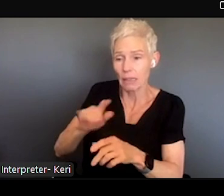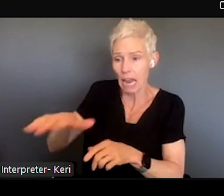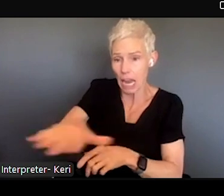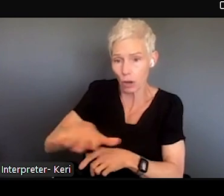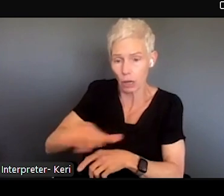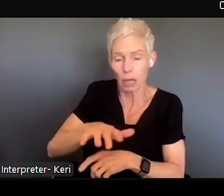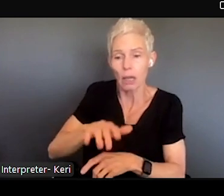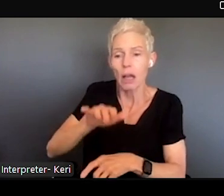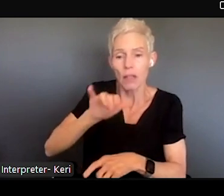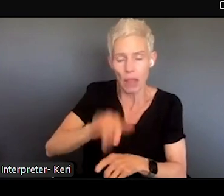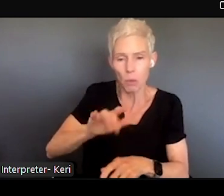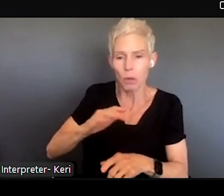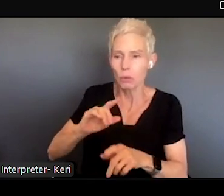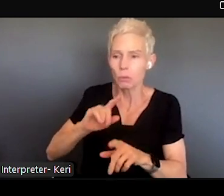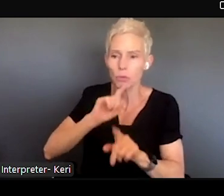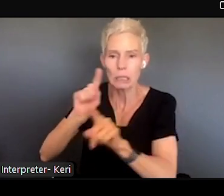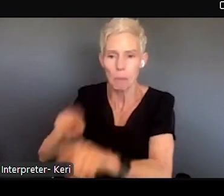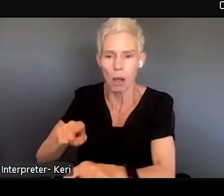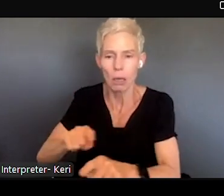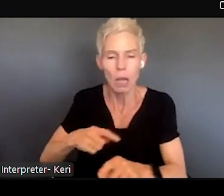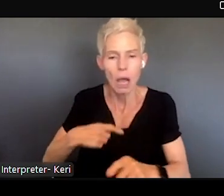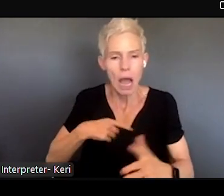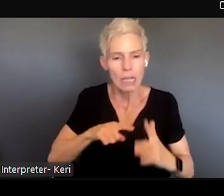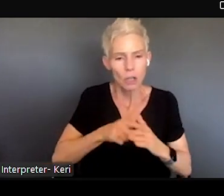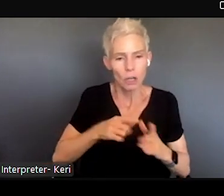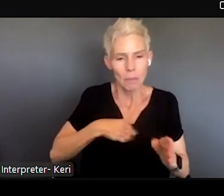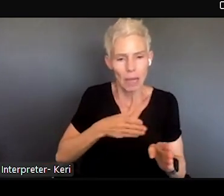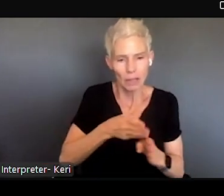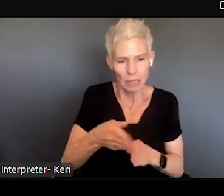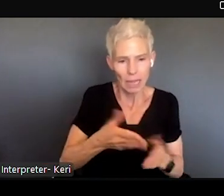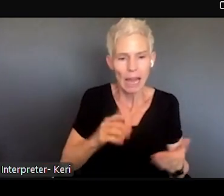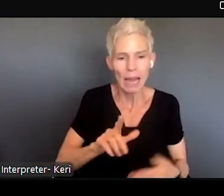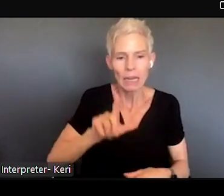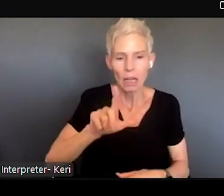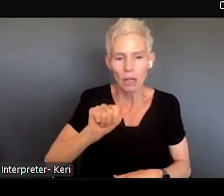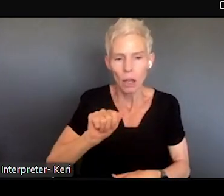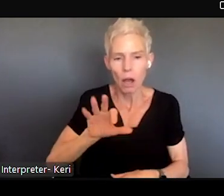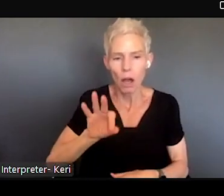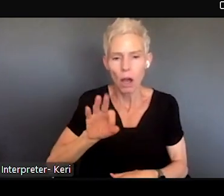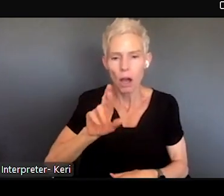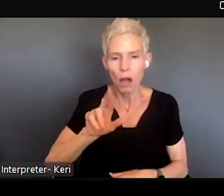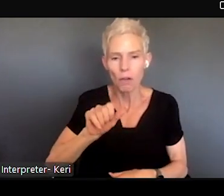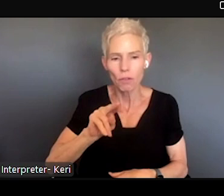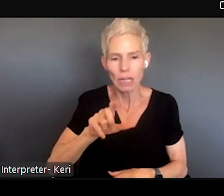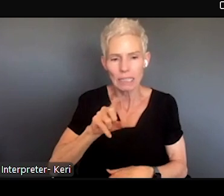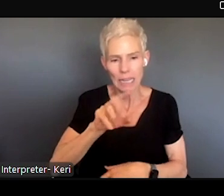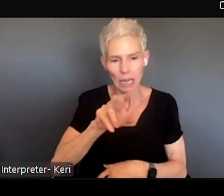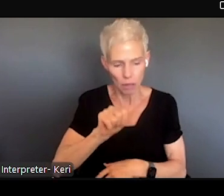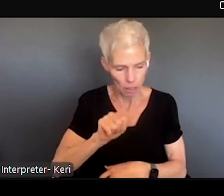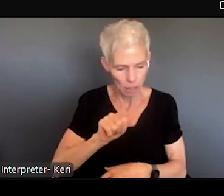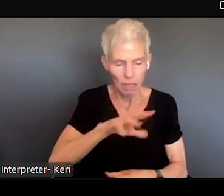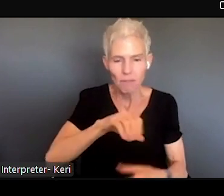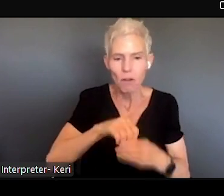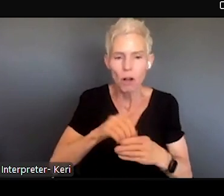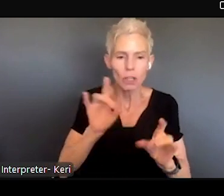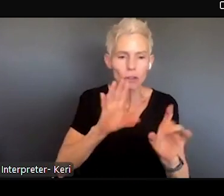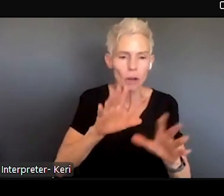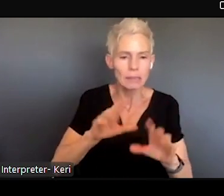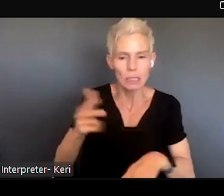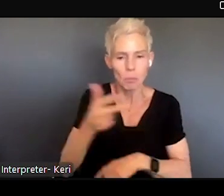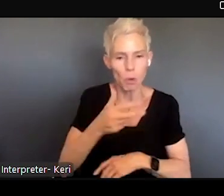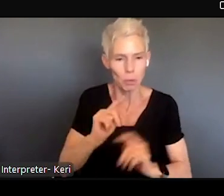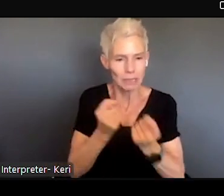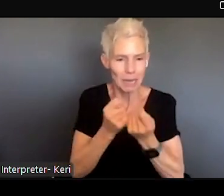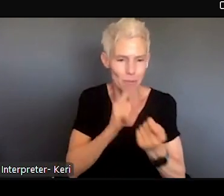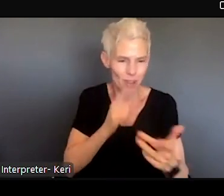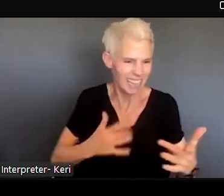responds. And I actually started my career here with Frontera as a therapist on a crisis mobile team. So this is always exciting for me to